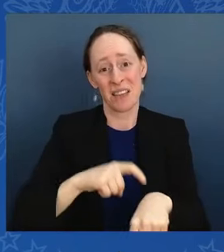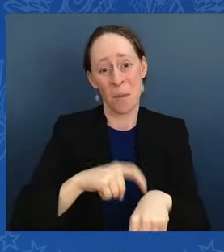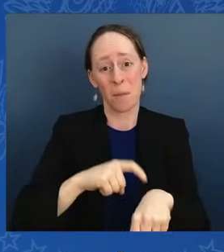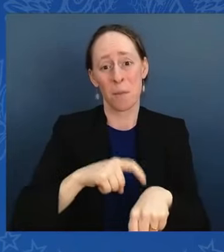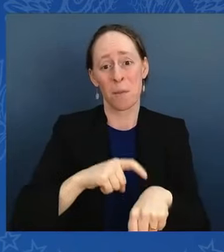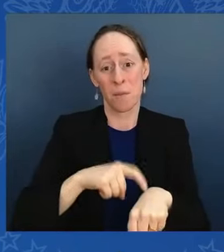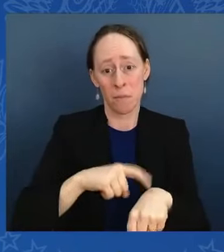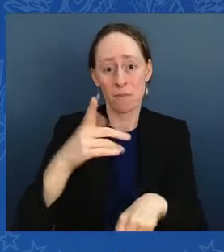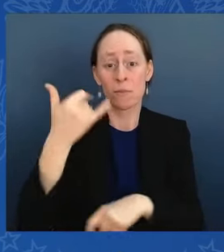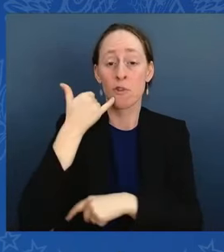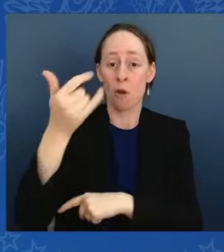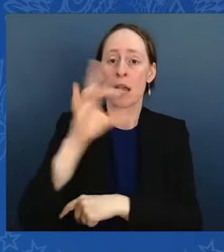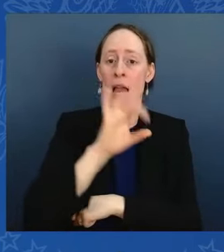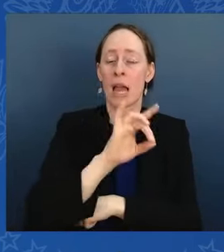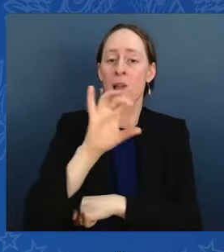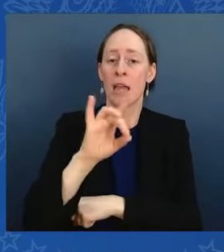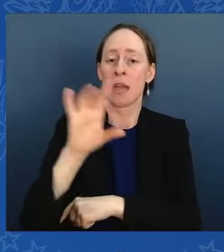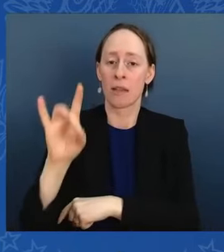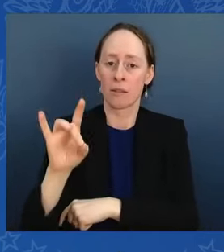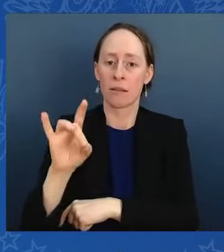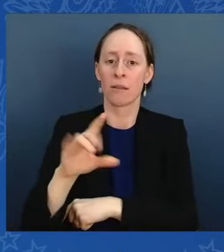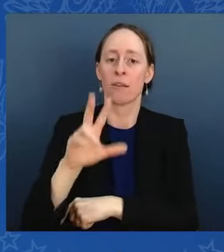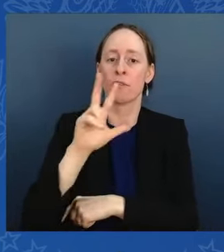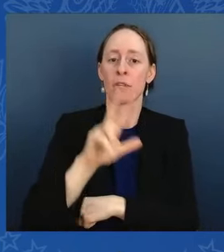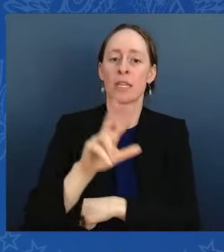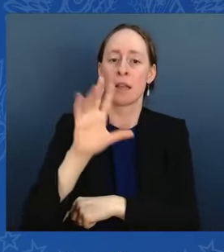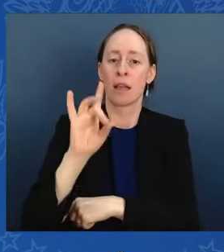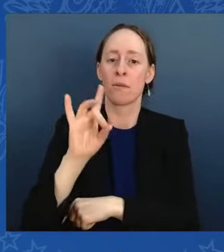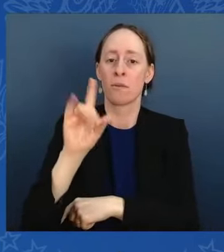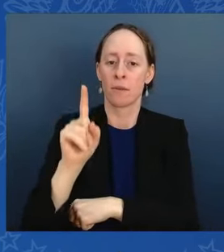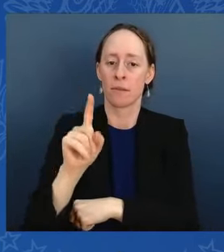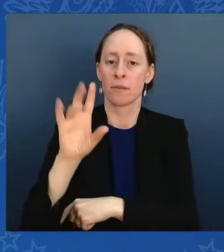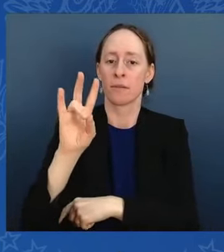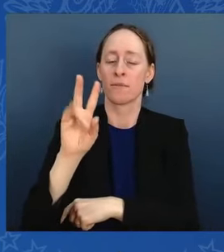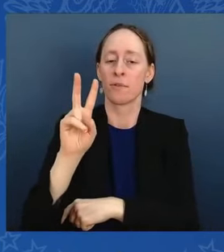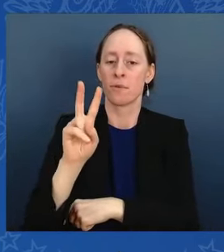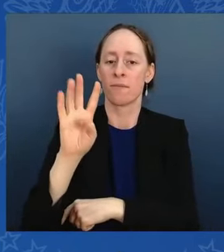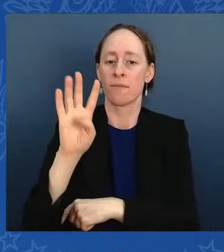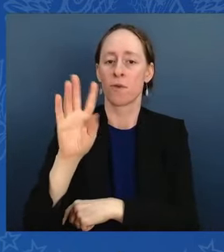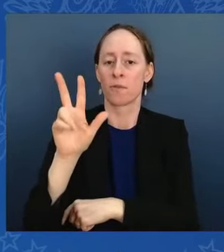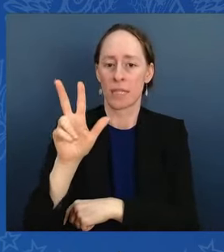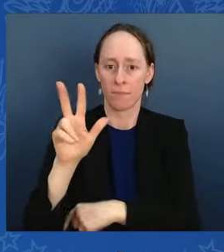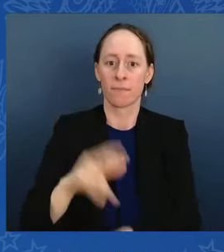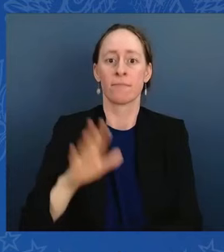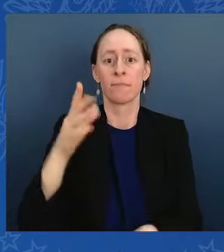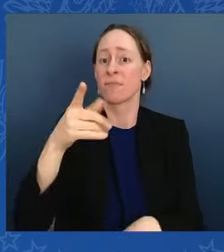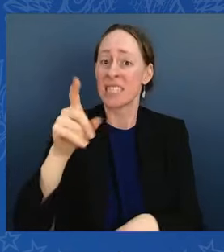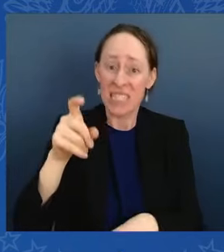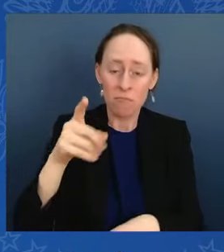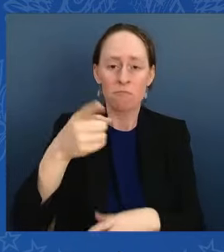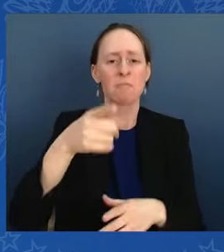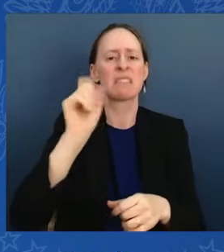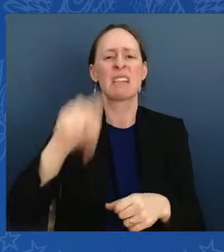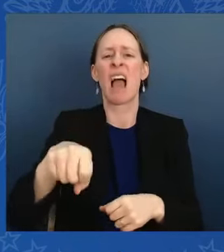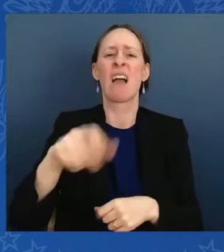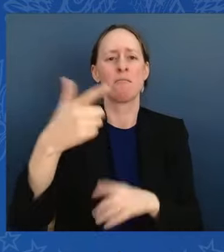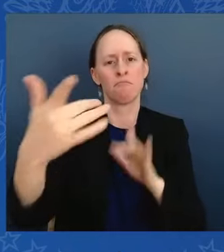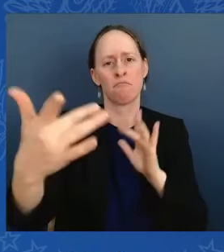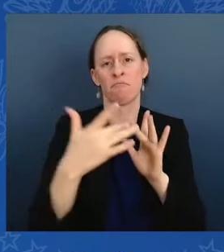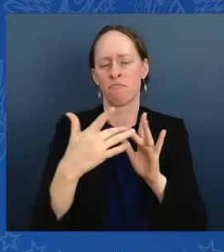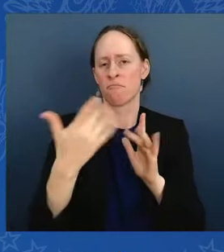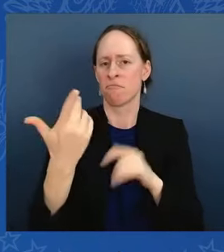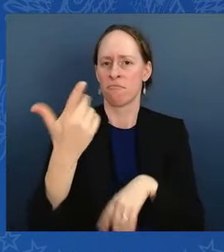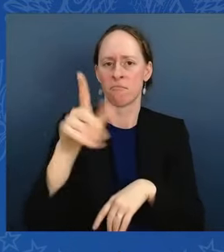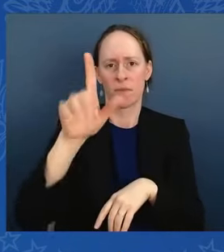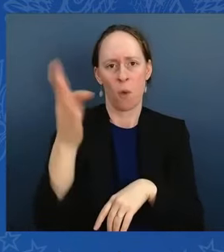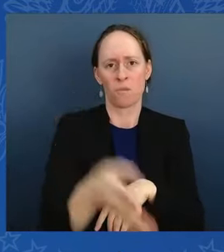883-381-7243. If farmers need help, all they need to do is call 24/7. In addition to helping farmers, we're closely coordinating with our federal partners and